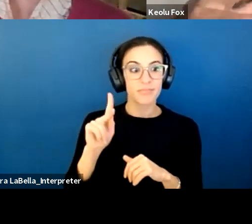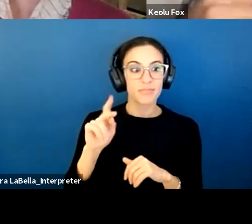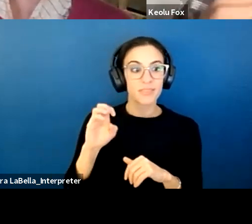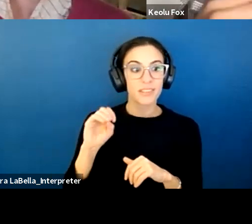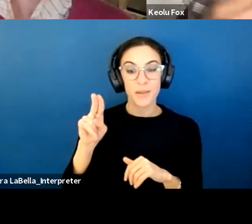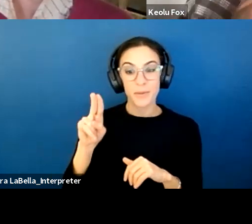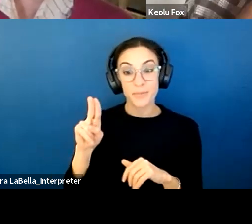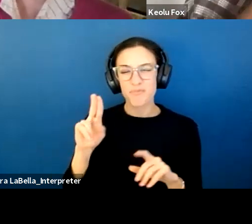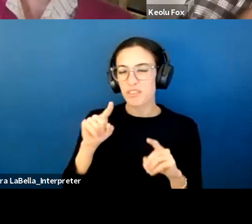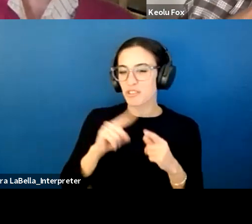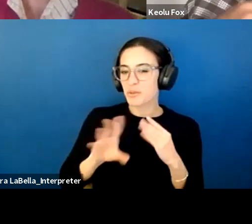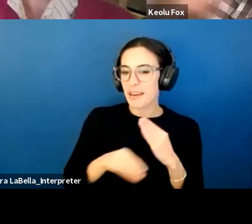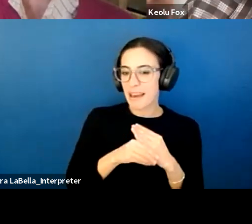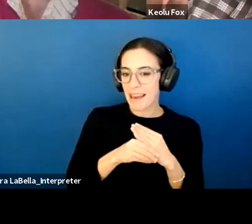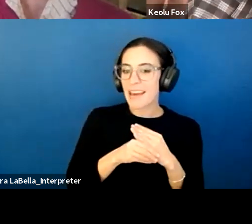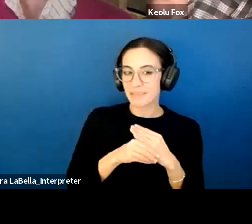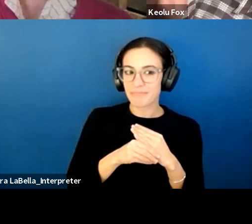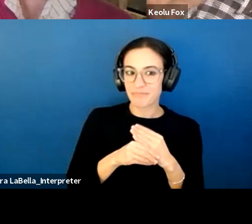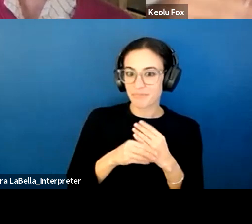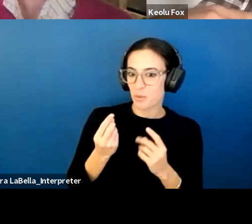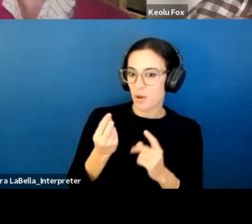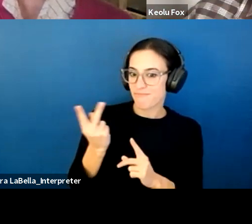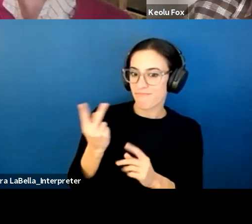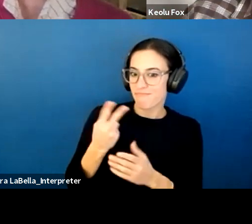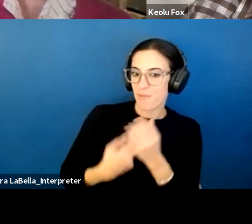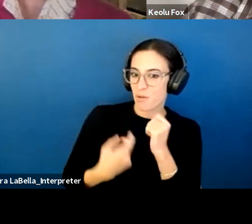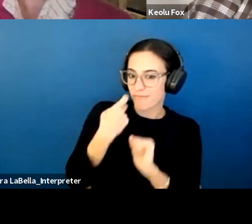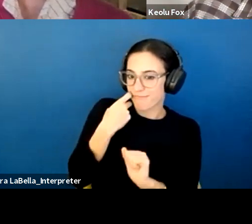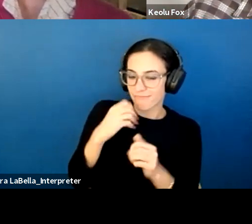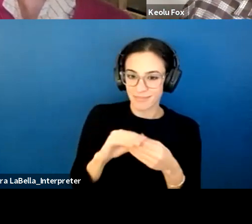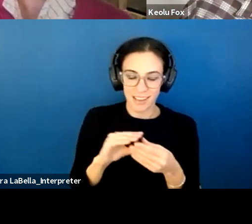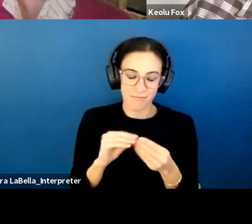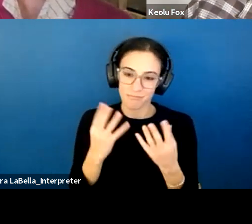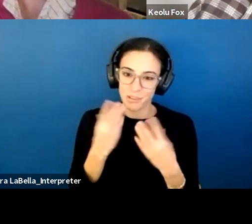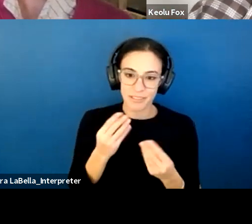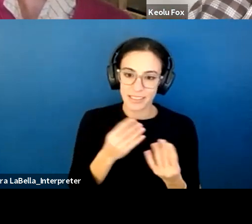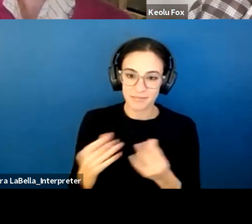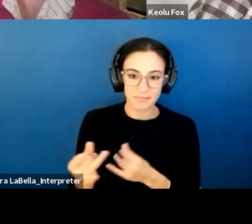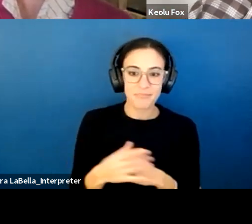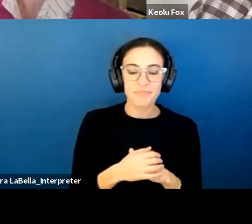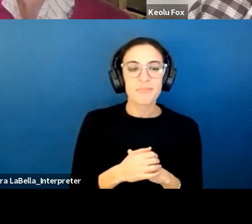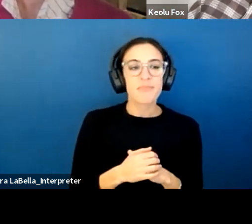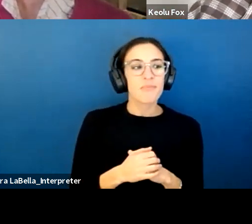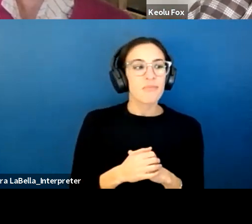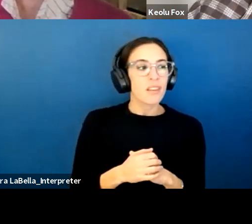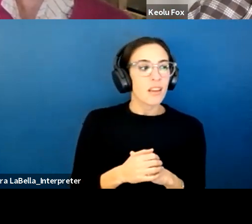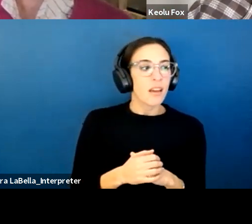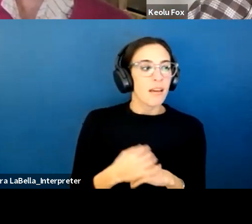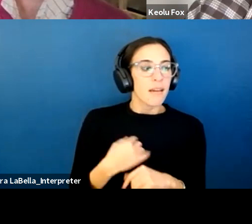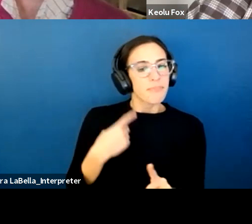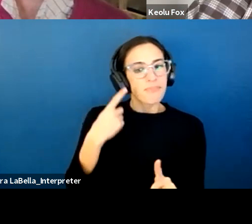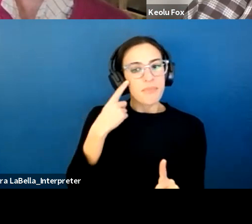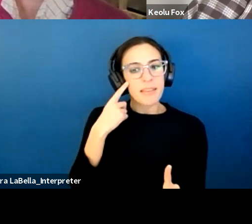Just to add on what both Sarah and Joe said so elegantly, I think that if we